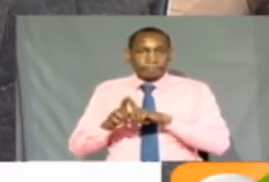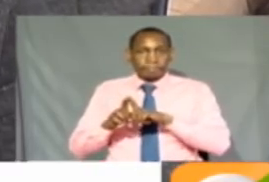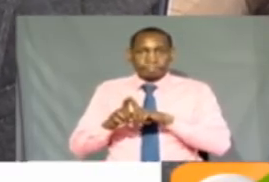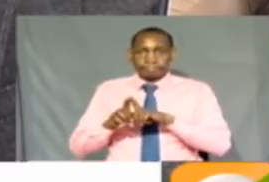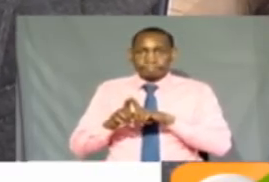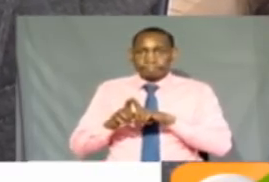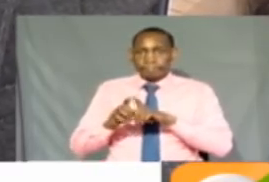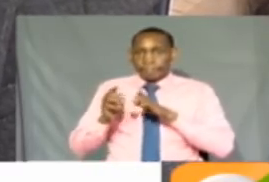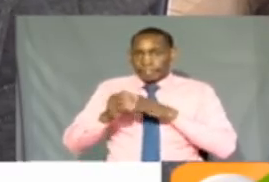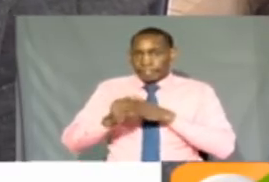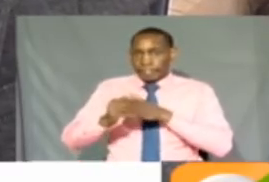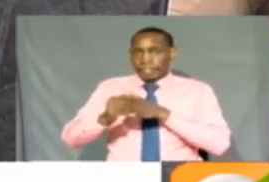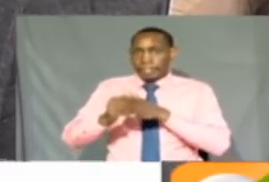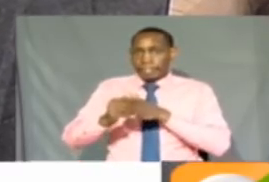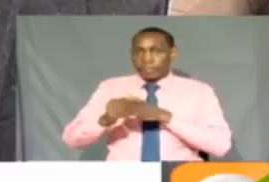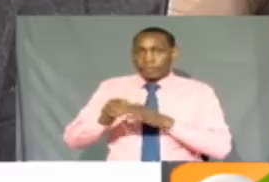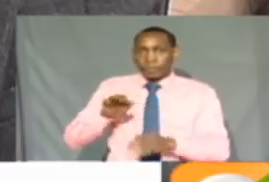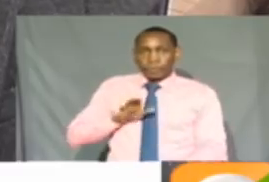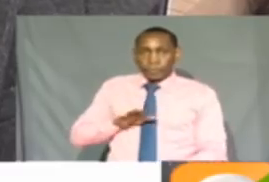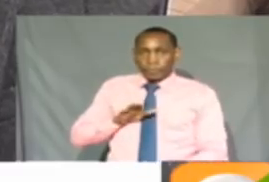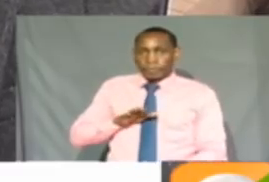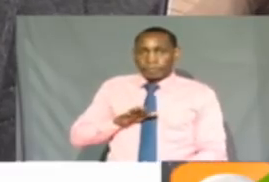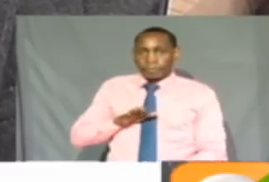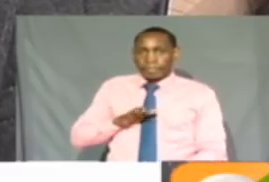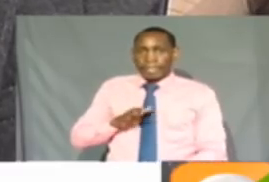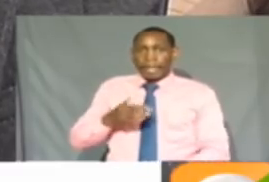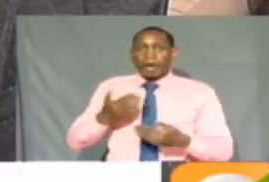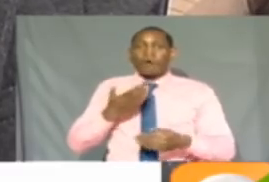leading ladies to sponsors.